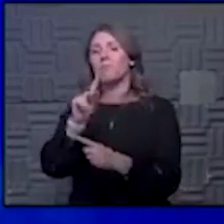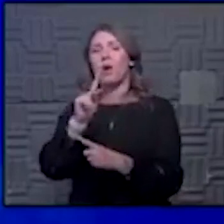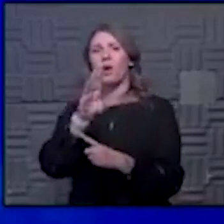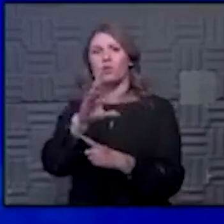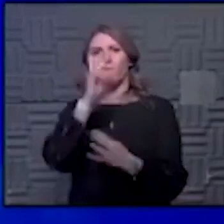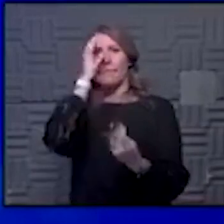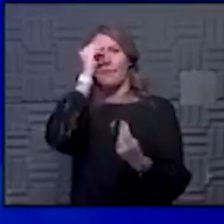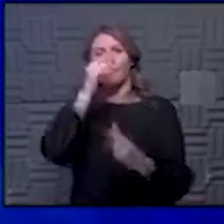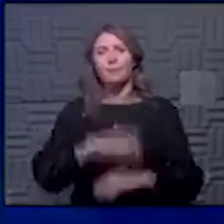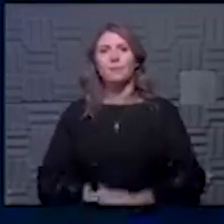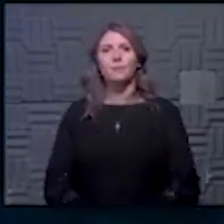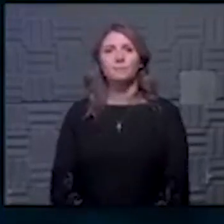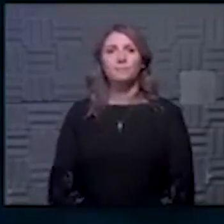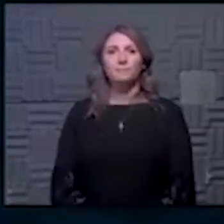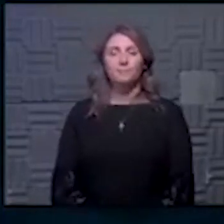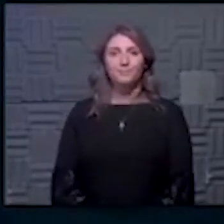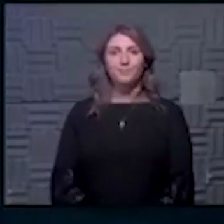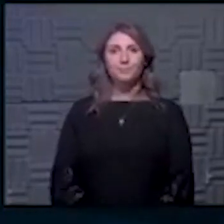that?